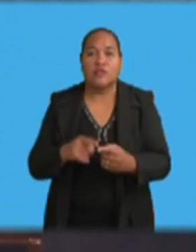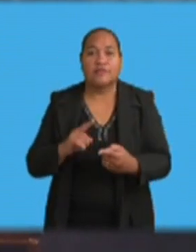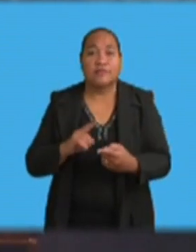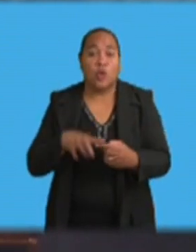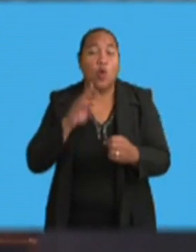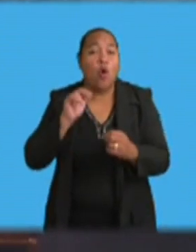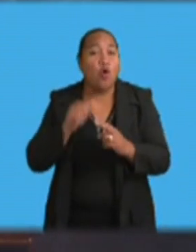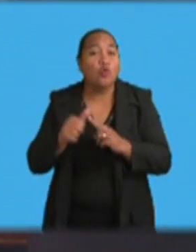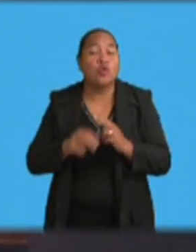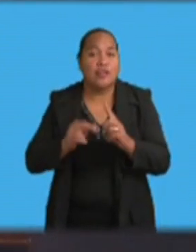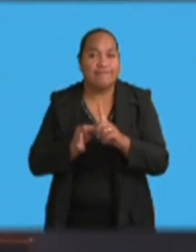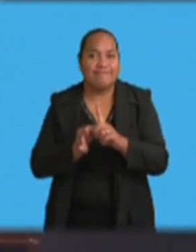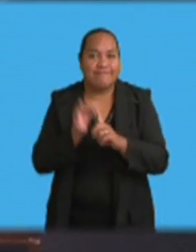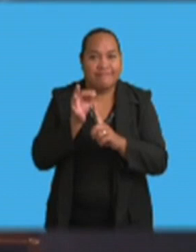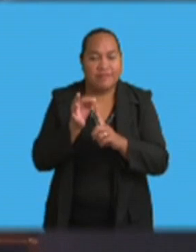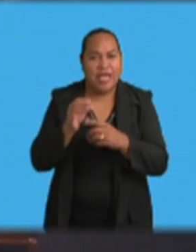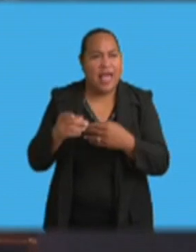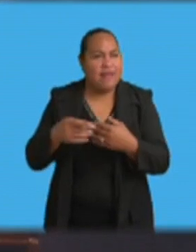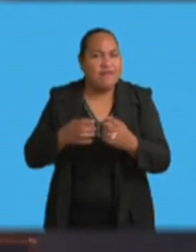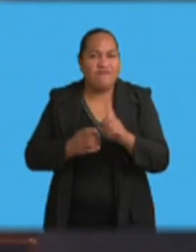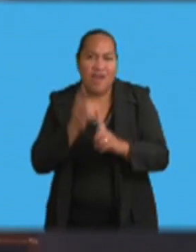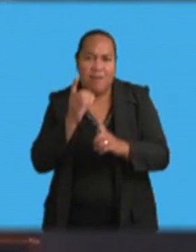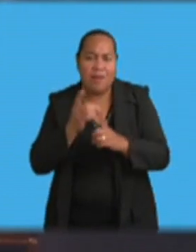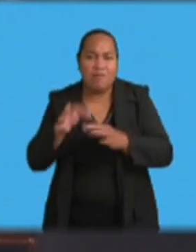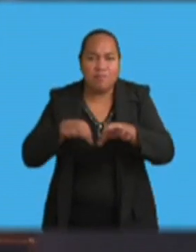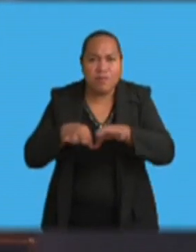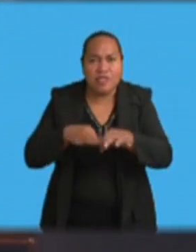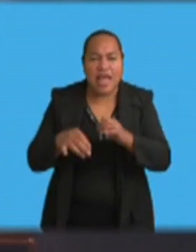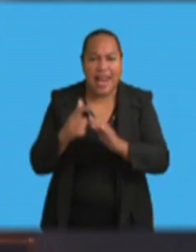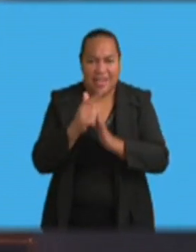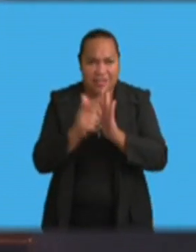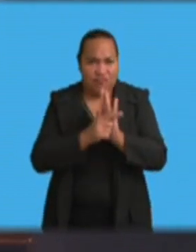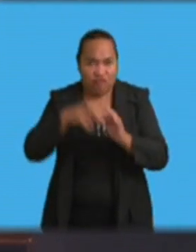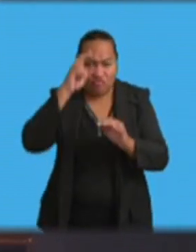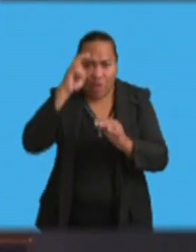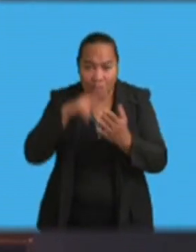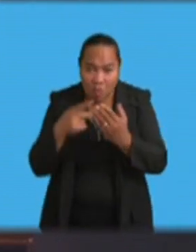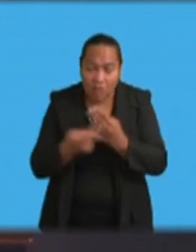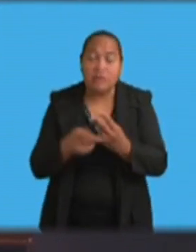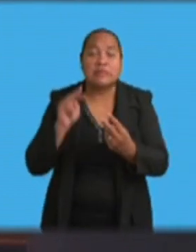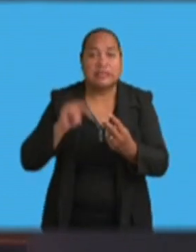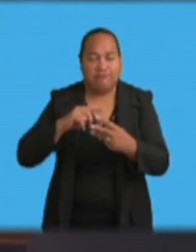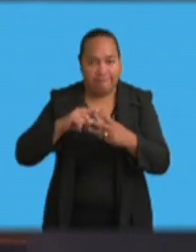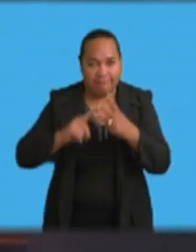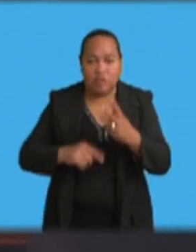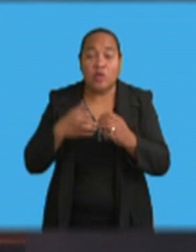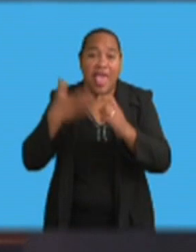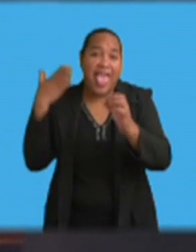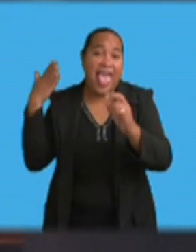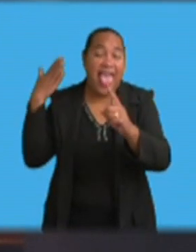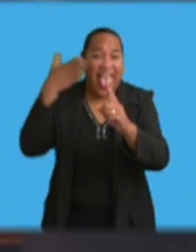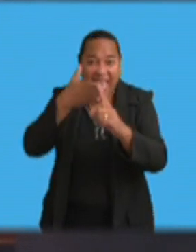development of management plans, legislative amendments and training programs. These are all aimed at ensuring